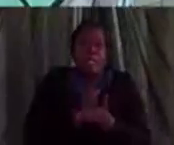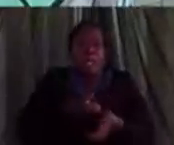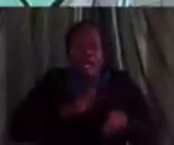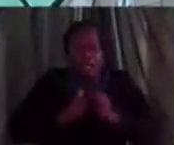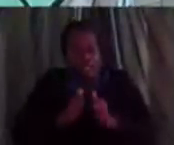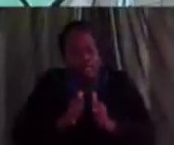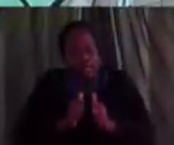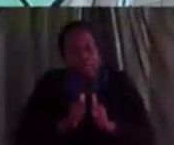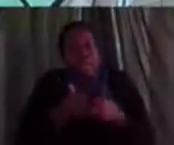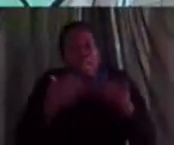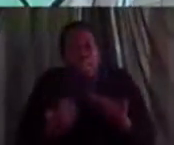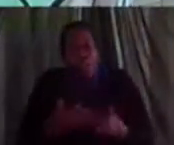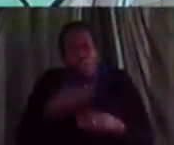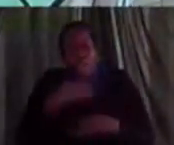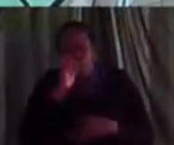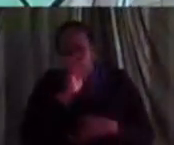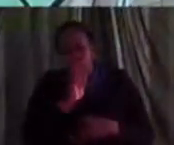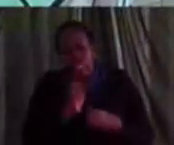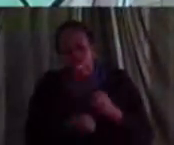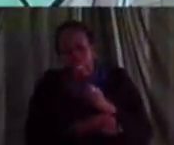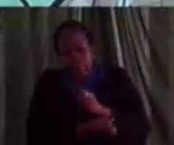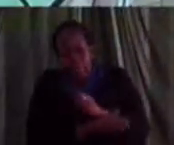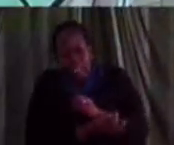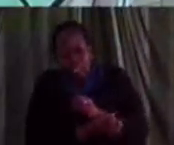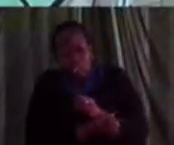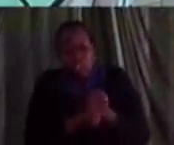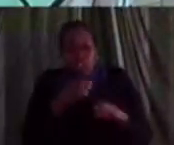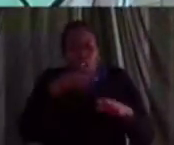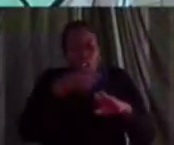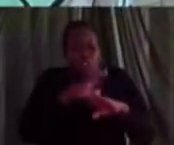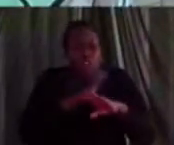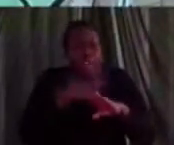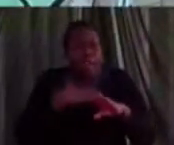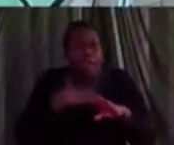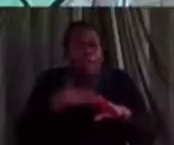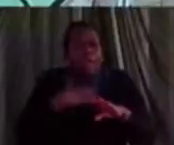assigned to the term sexual harassment in the Employment Act.